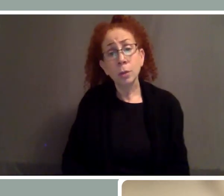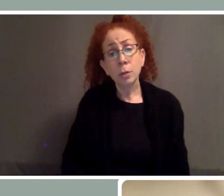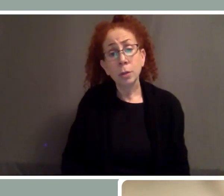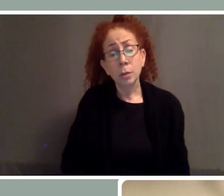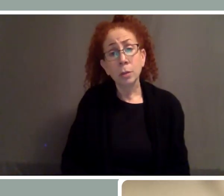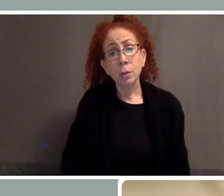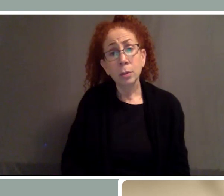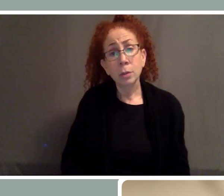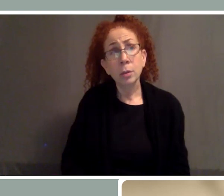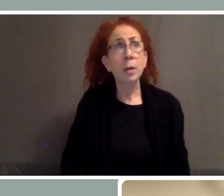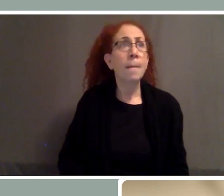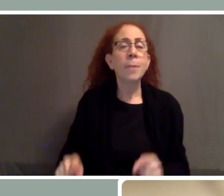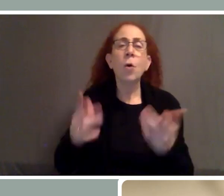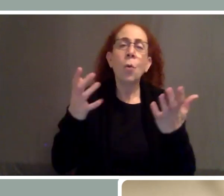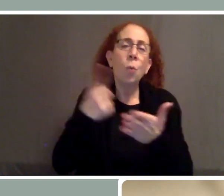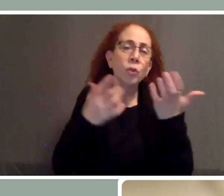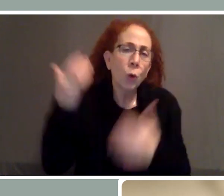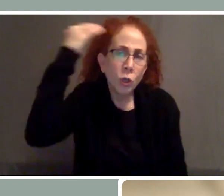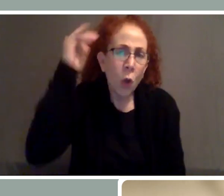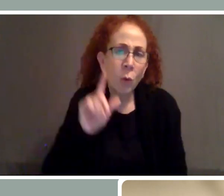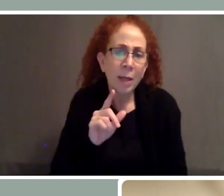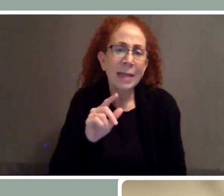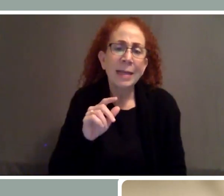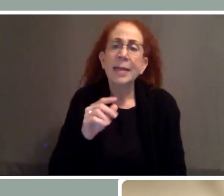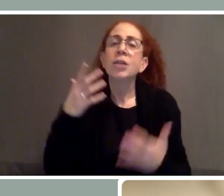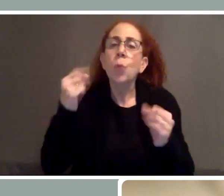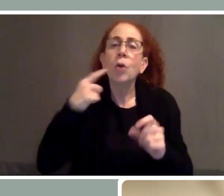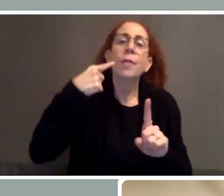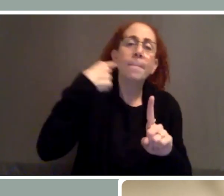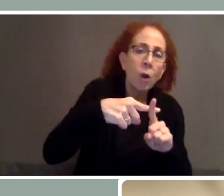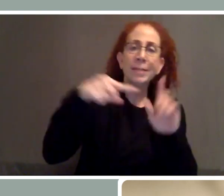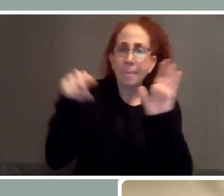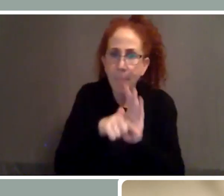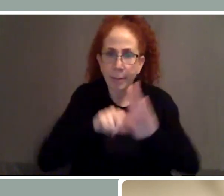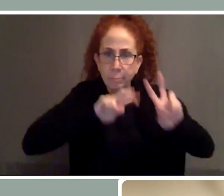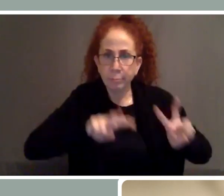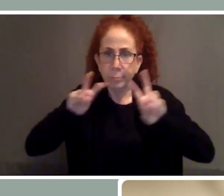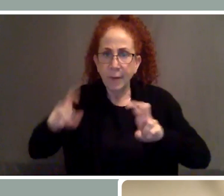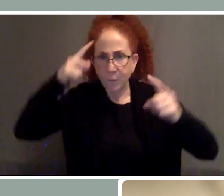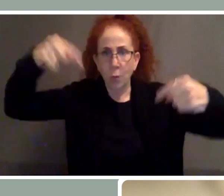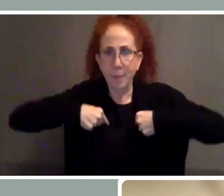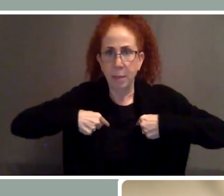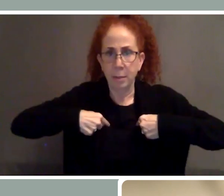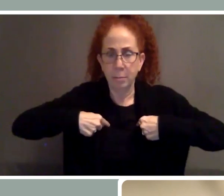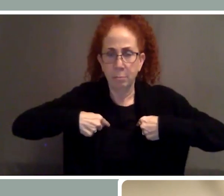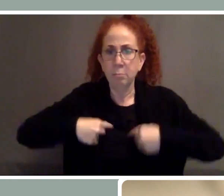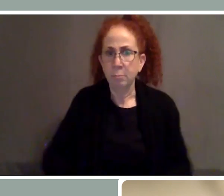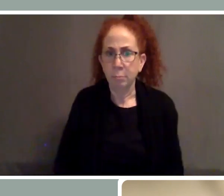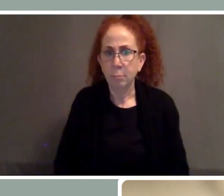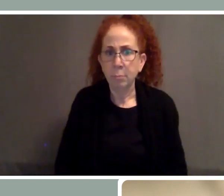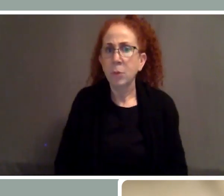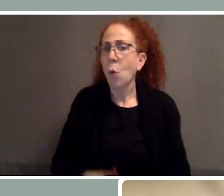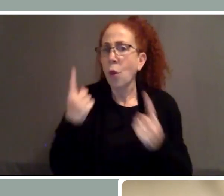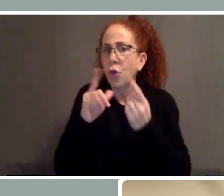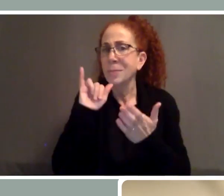what you'd want to know is, how does it, what are the pluses and minuses for me, and what are the thoughts